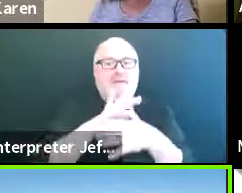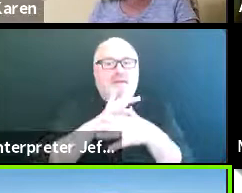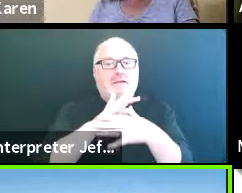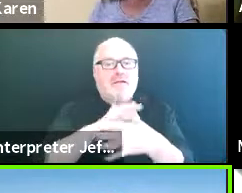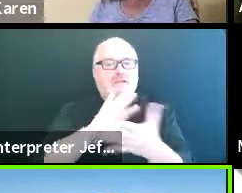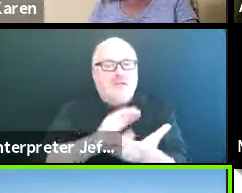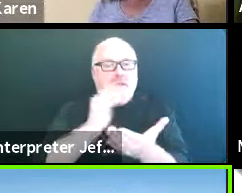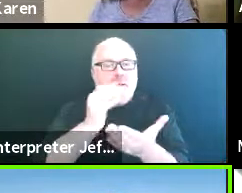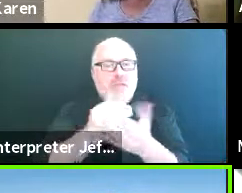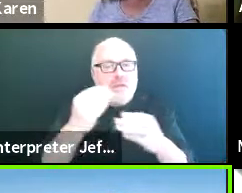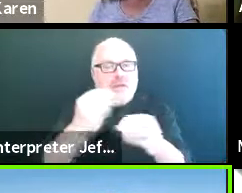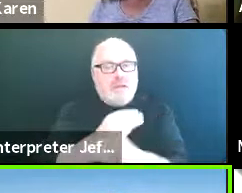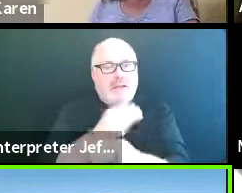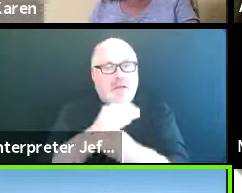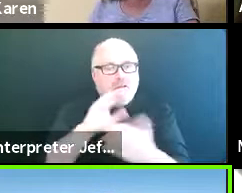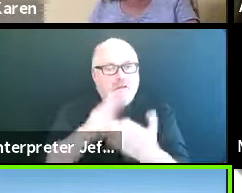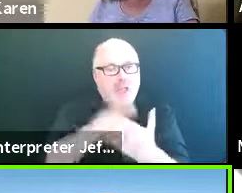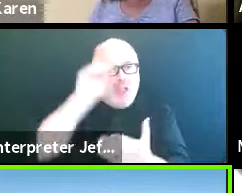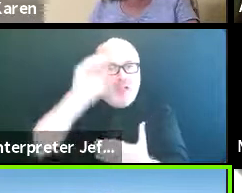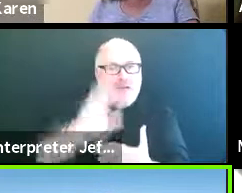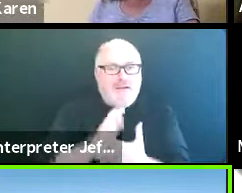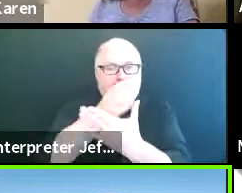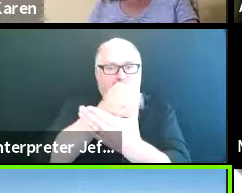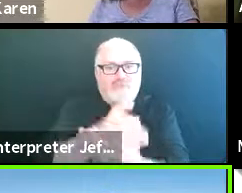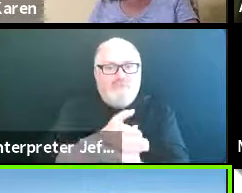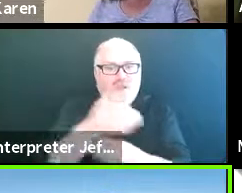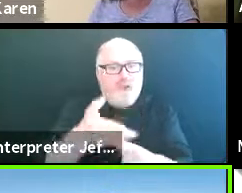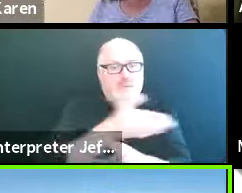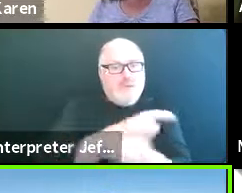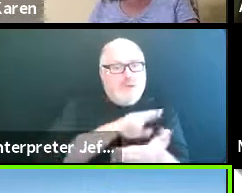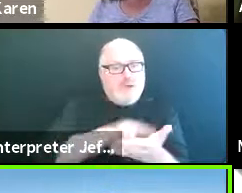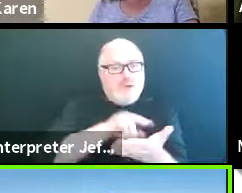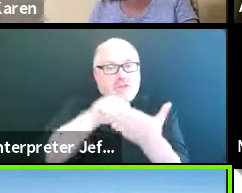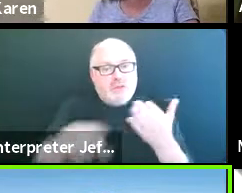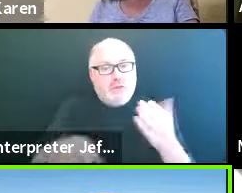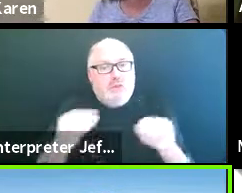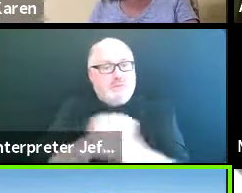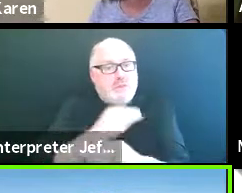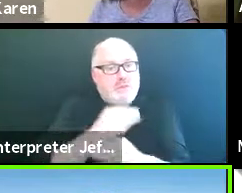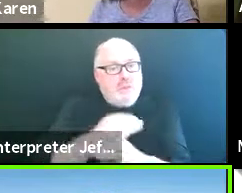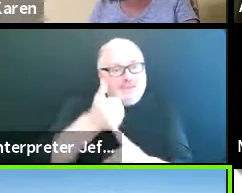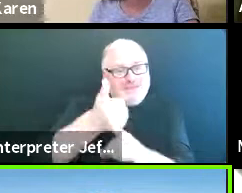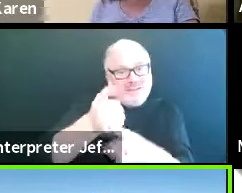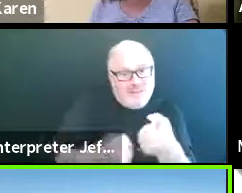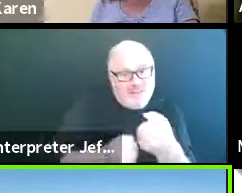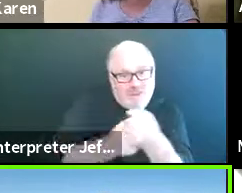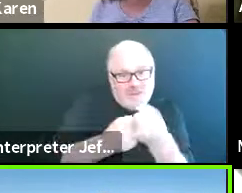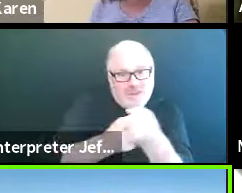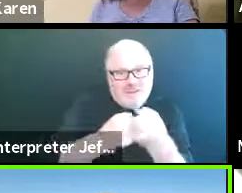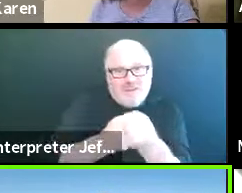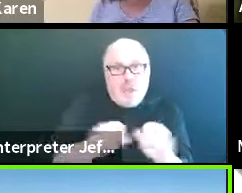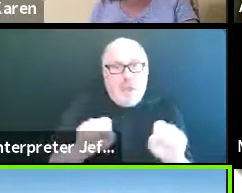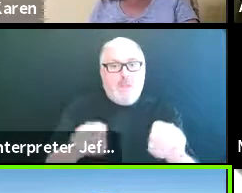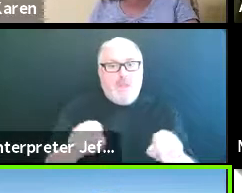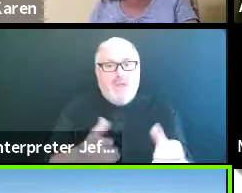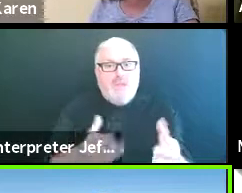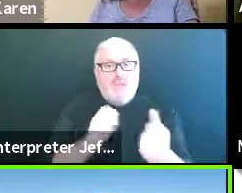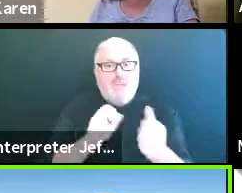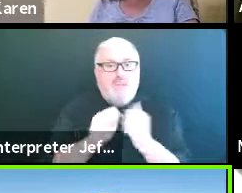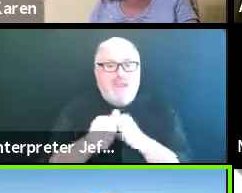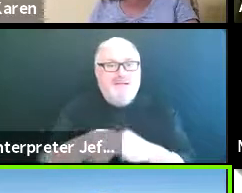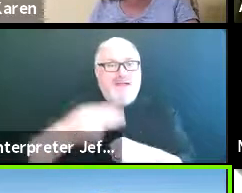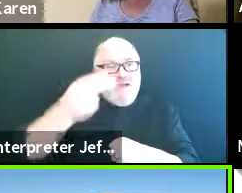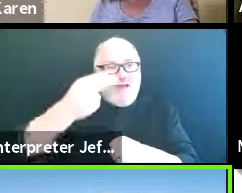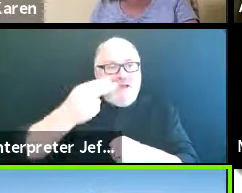Dosage Calculation Learning Intervention on Pre-Nursing Students' Math Self-Efficacy and Ability to Pass High-Stakes